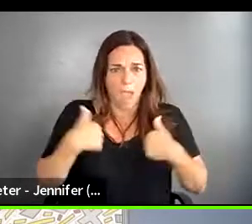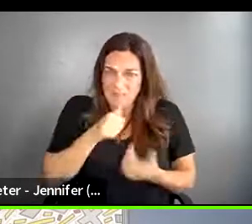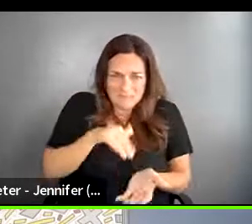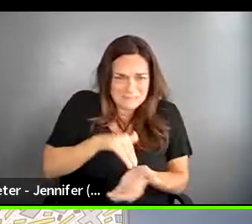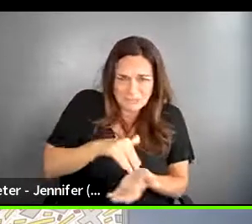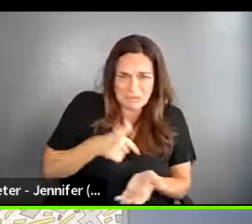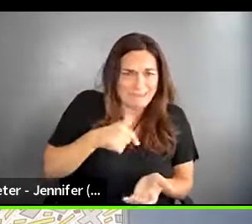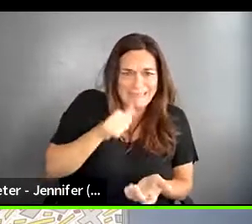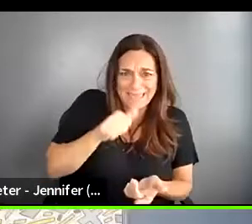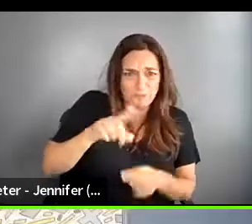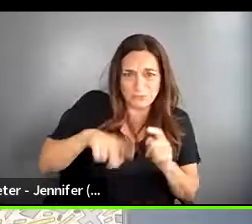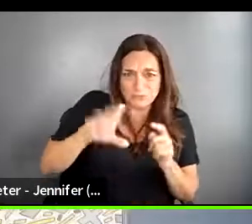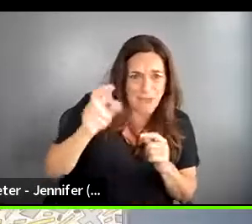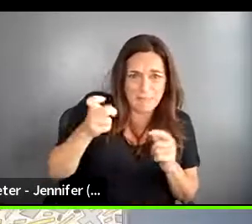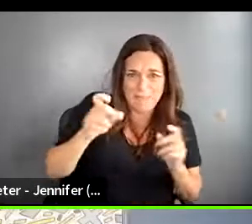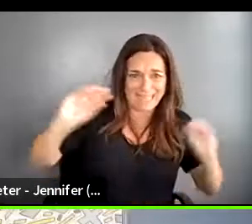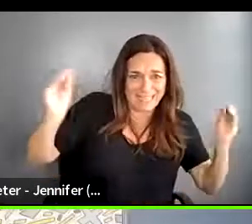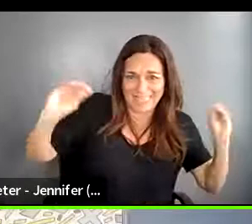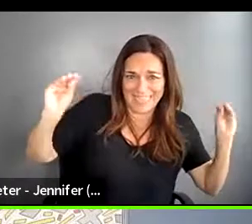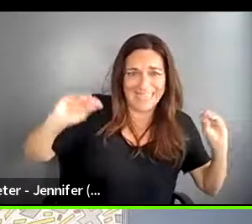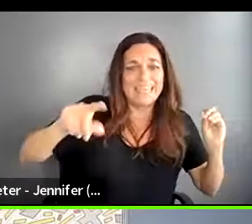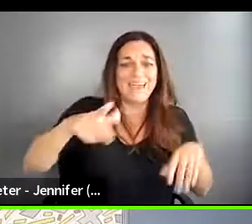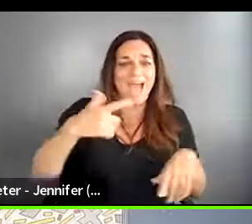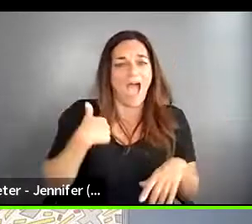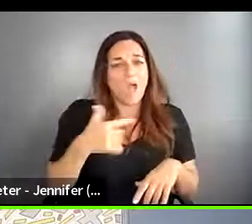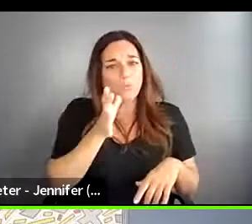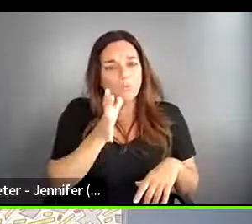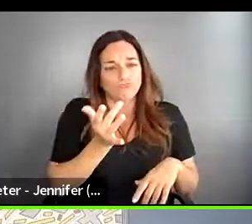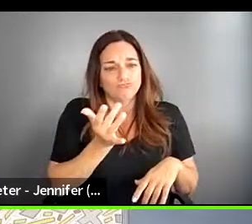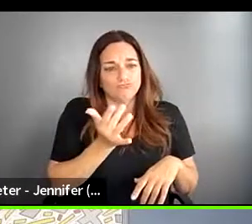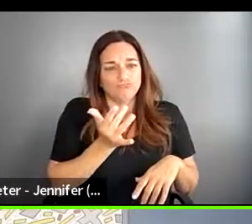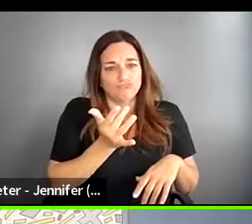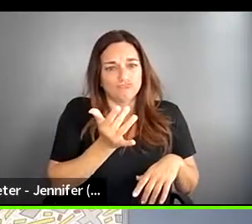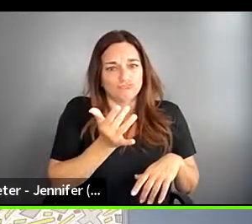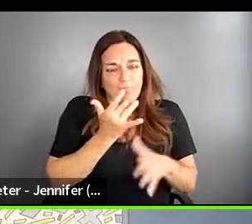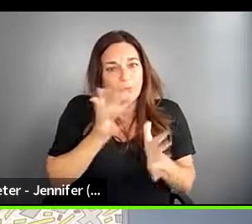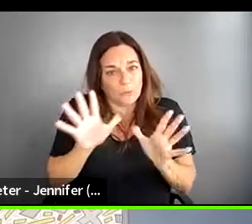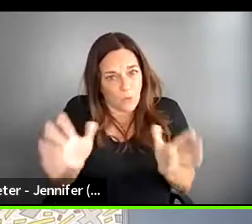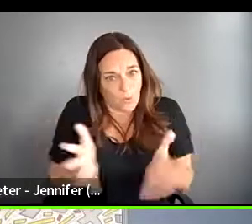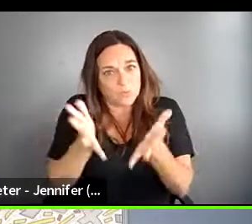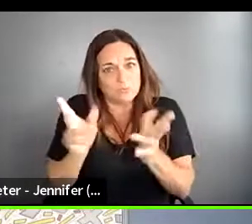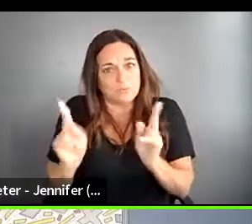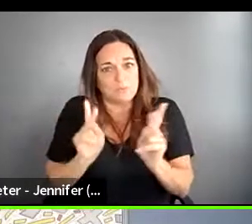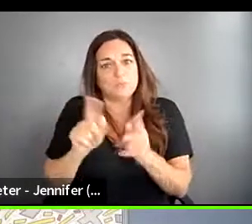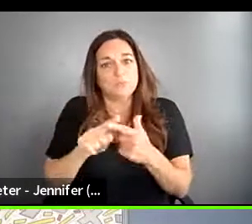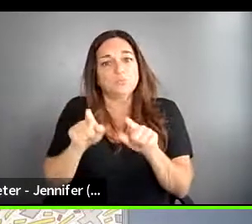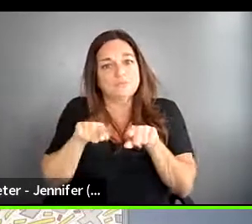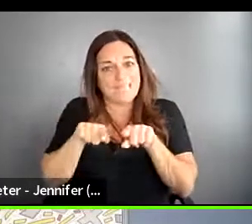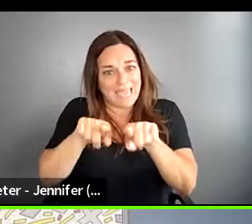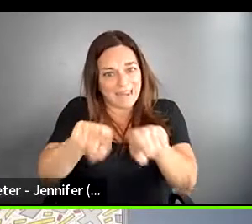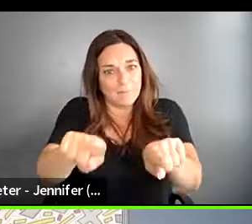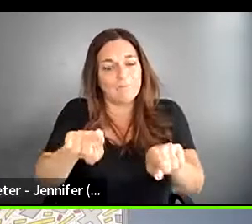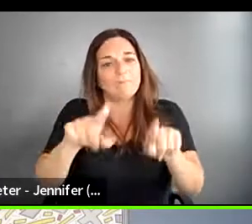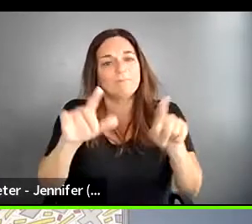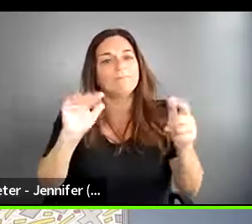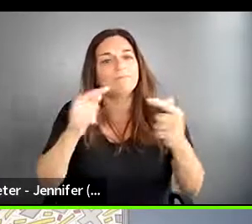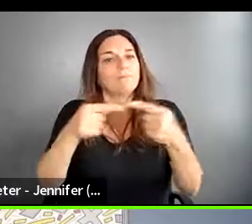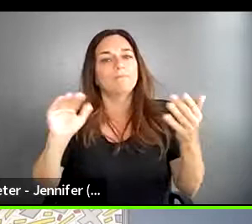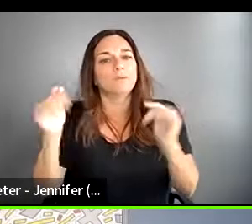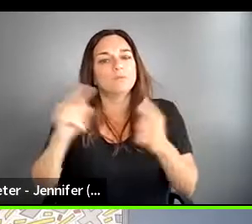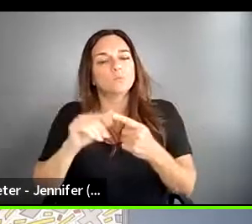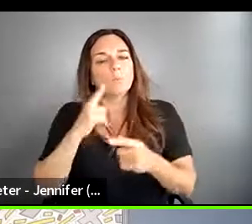prescribe anything to anybody. I'd rather co-create things for people in tandem as opposed to making sure folks